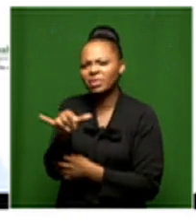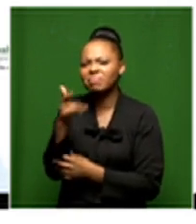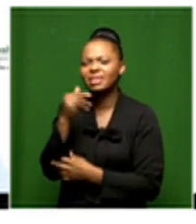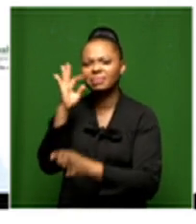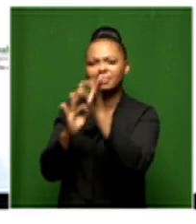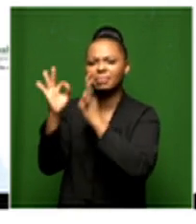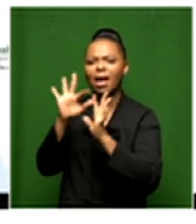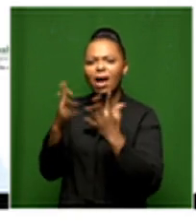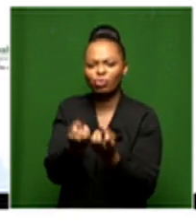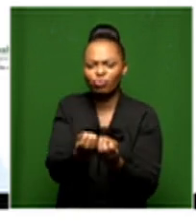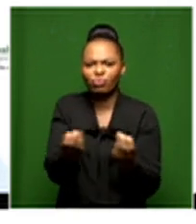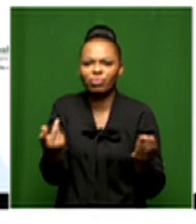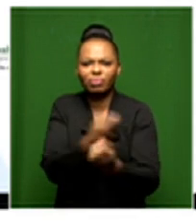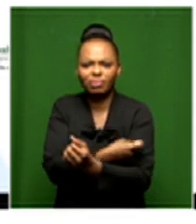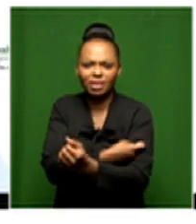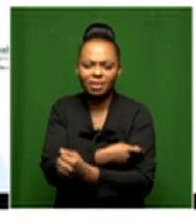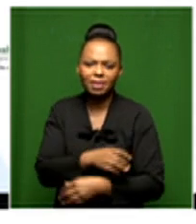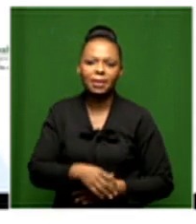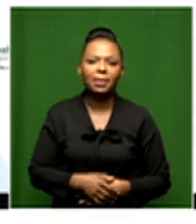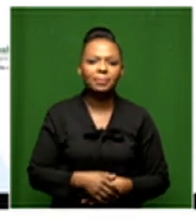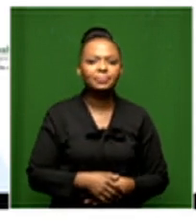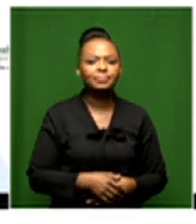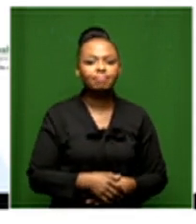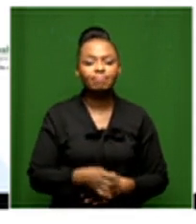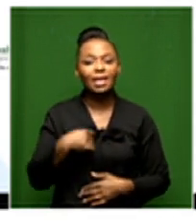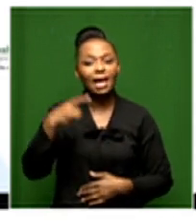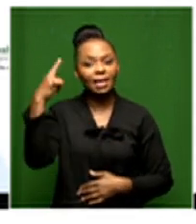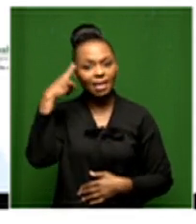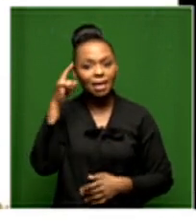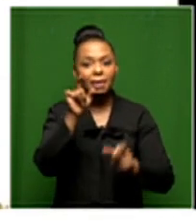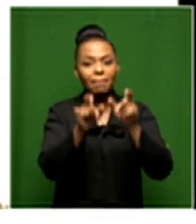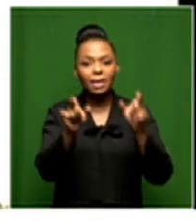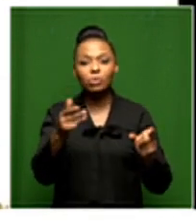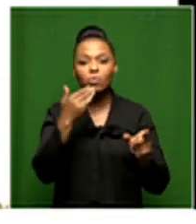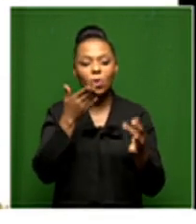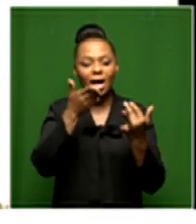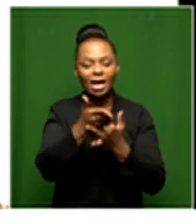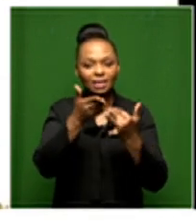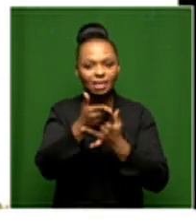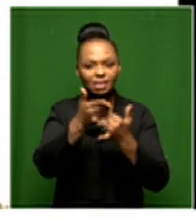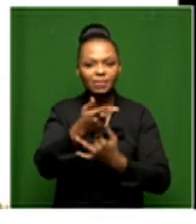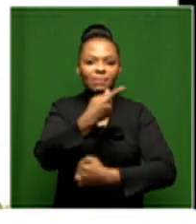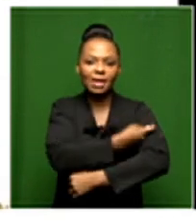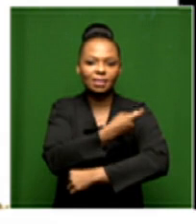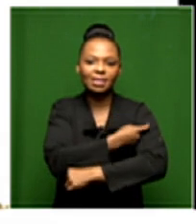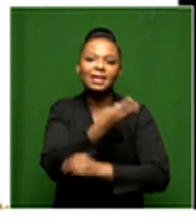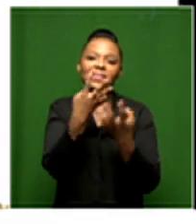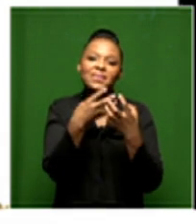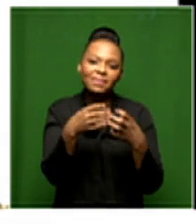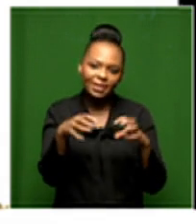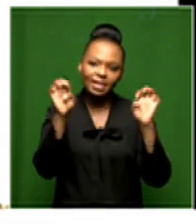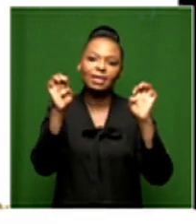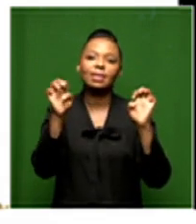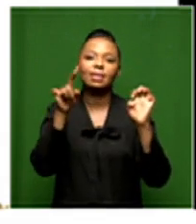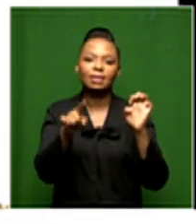particular rollout plan. So I think for everybody that's going to be accessing the vaccines, it will be free at the point